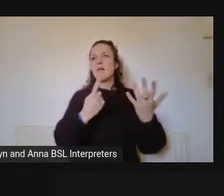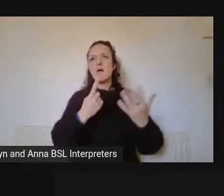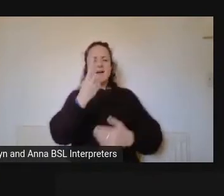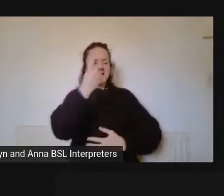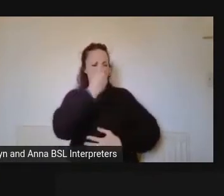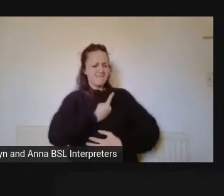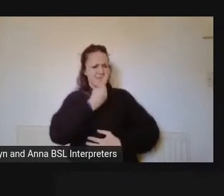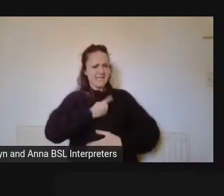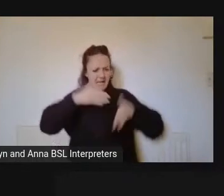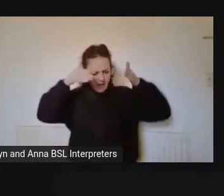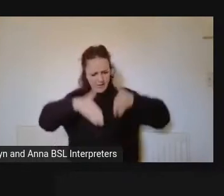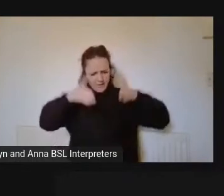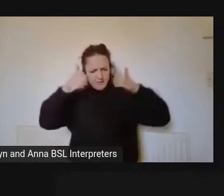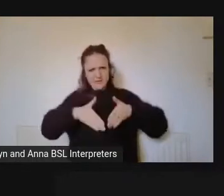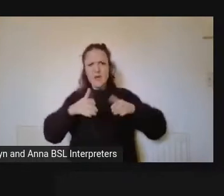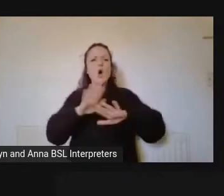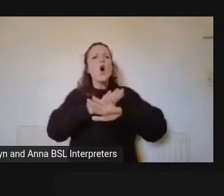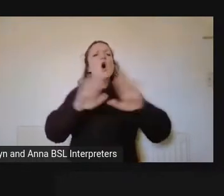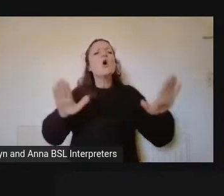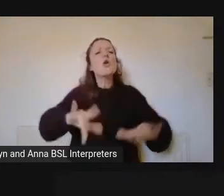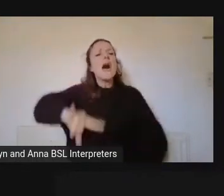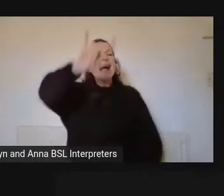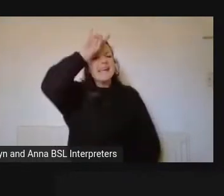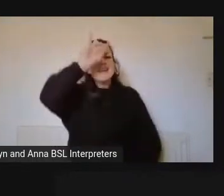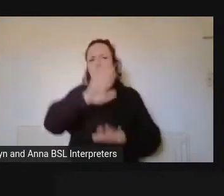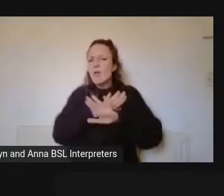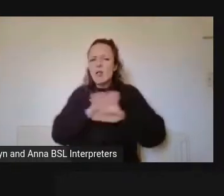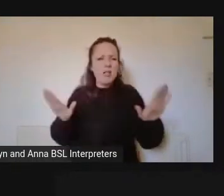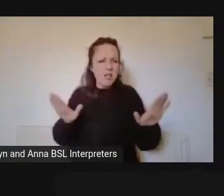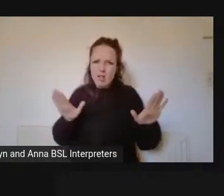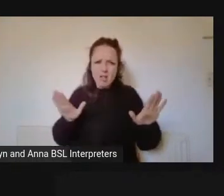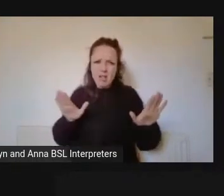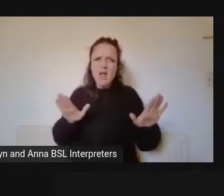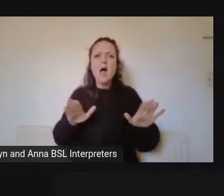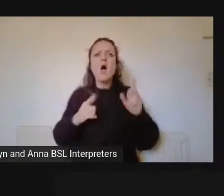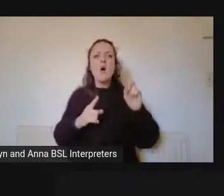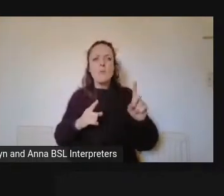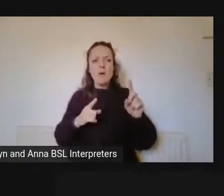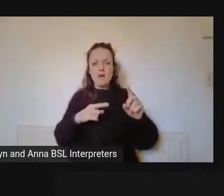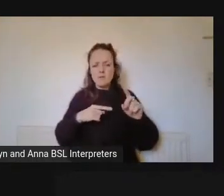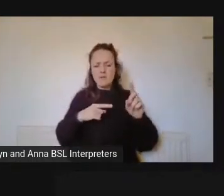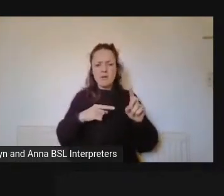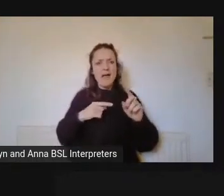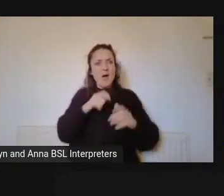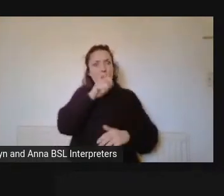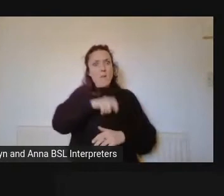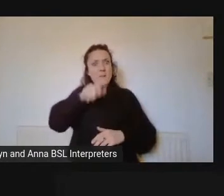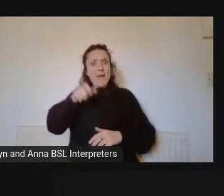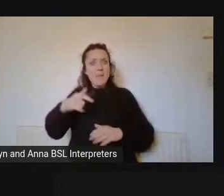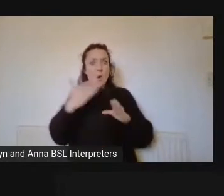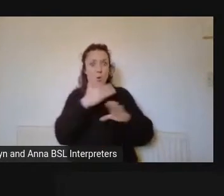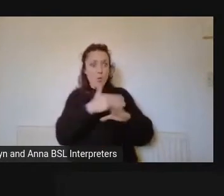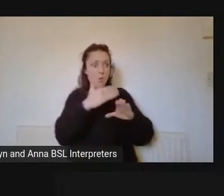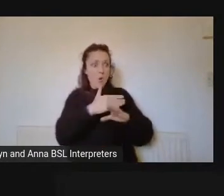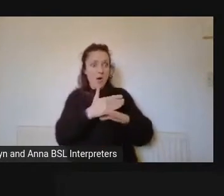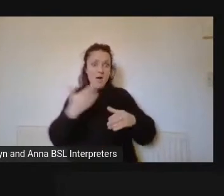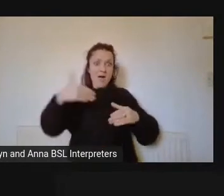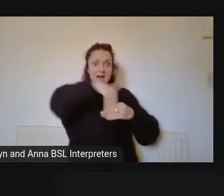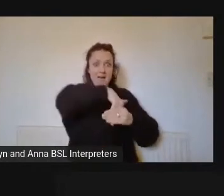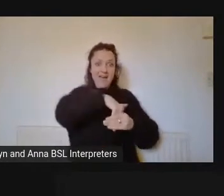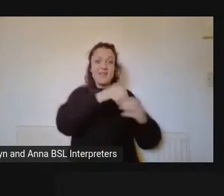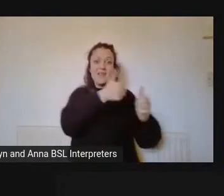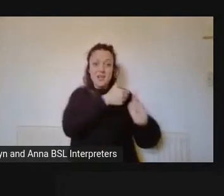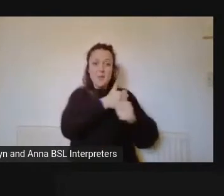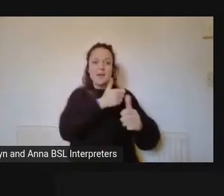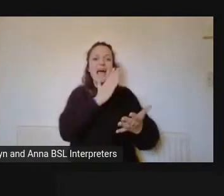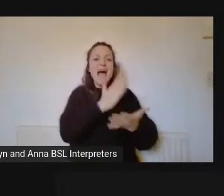inherently evil, it's just that they are a vehicle that contains people that are human, but there's a thick membrane around